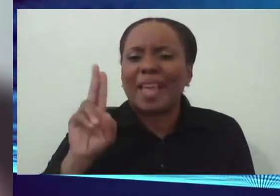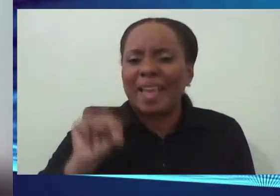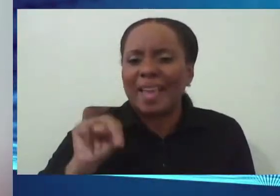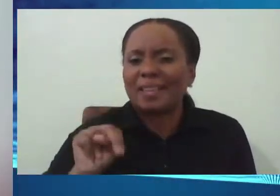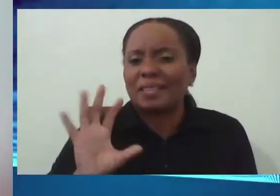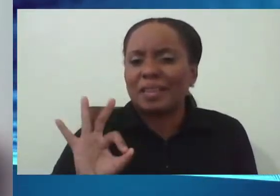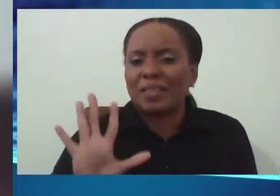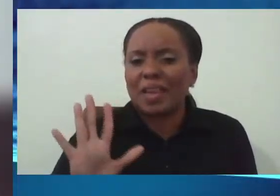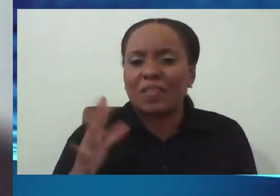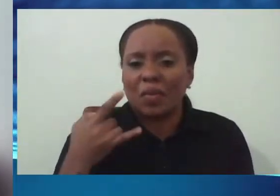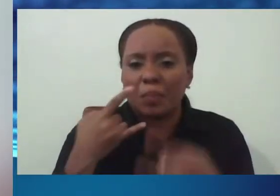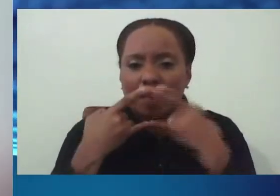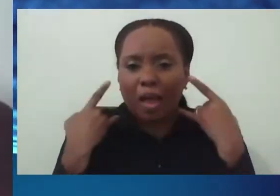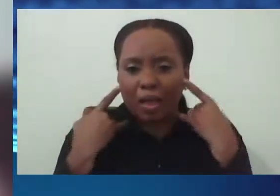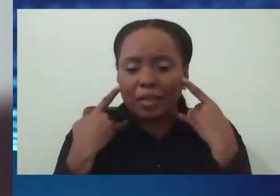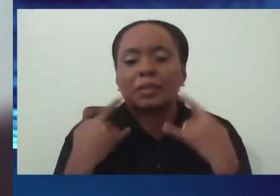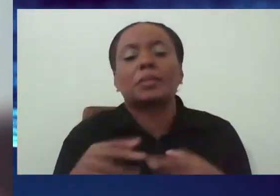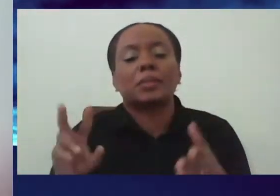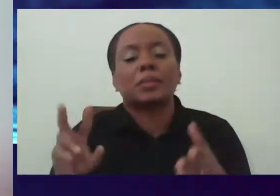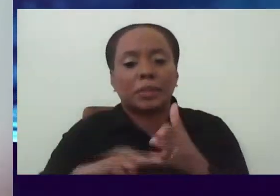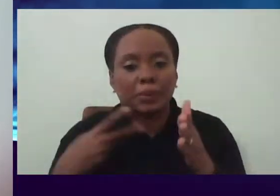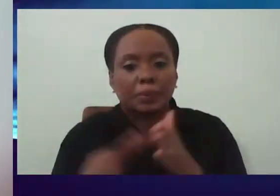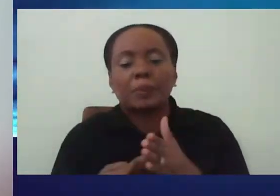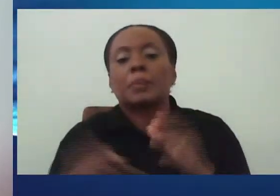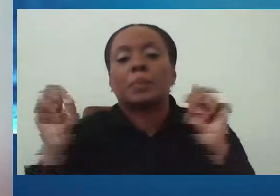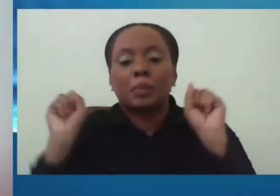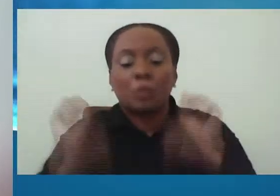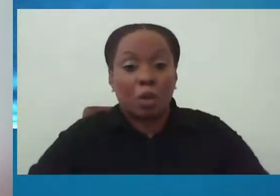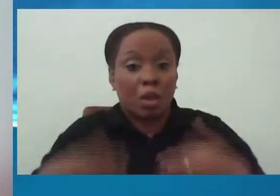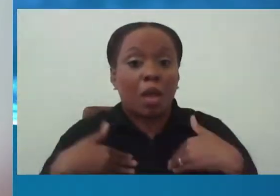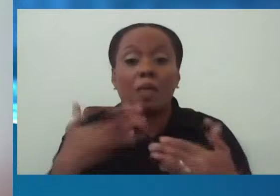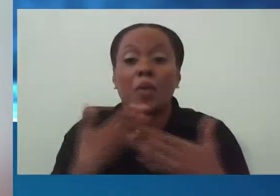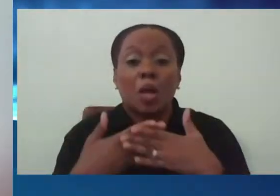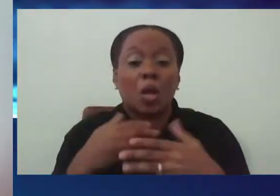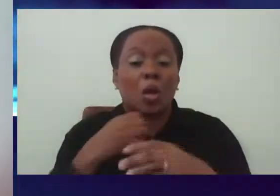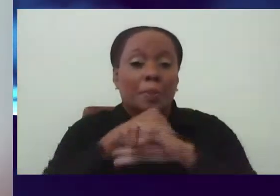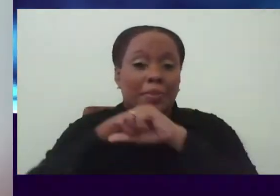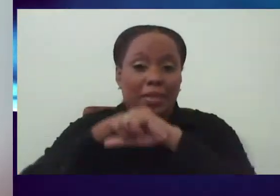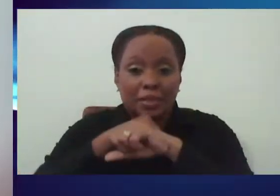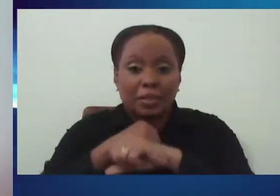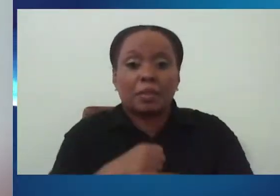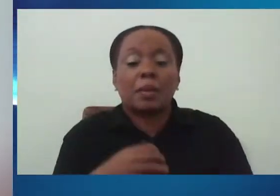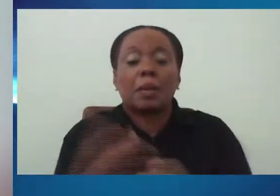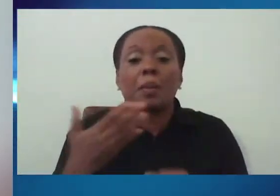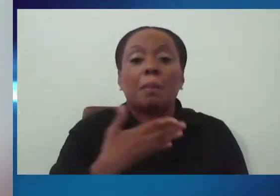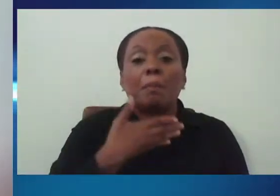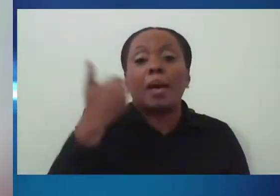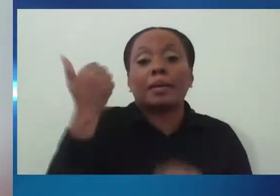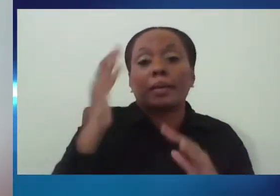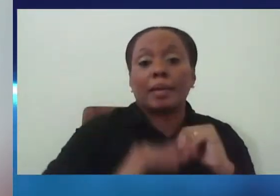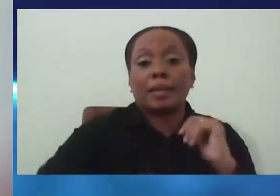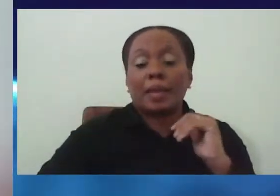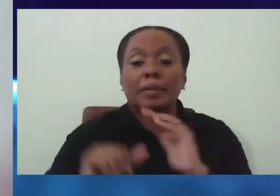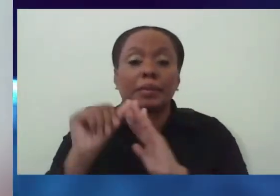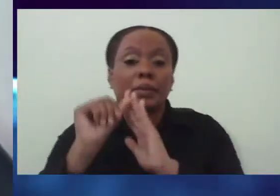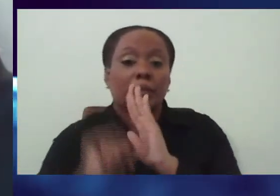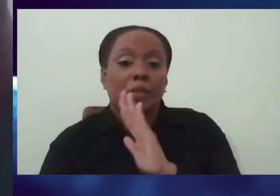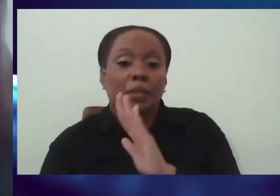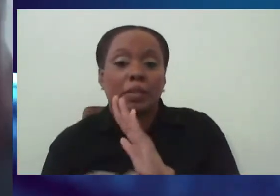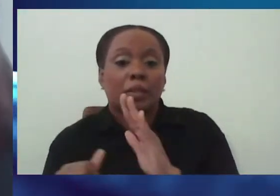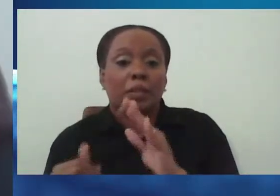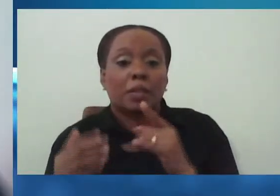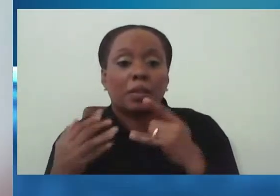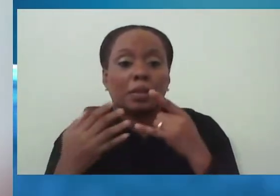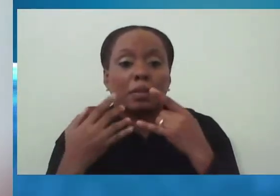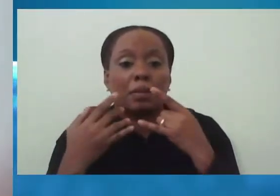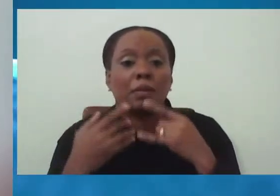that will give them a higher level of protection than a surgical mask, a well-fitting